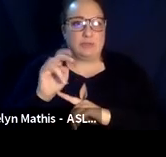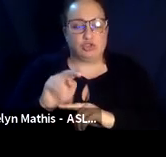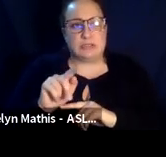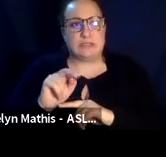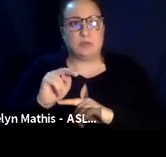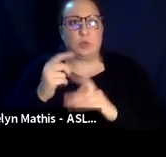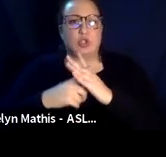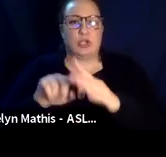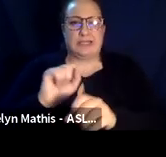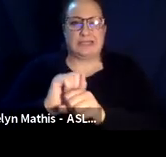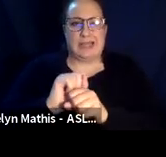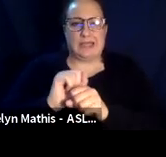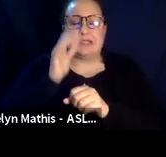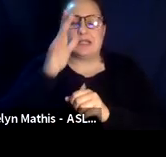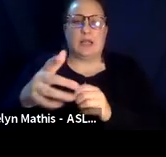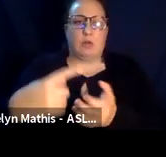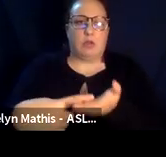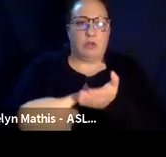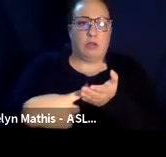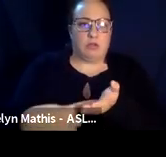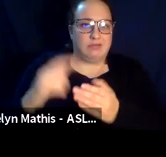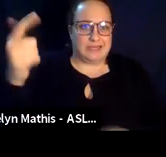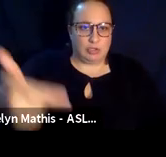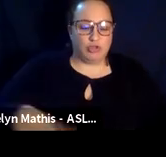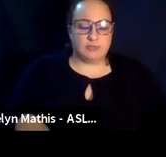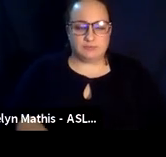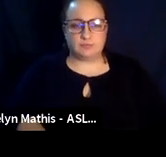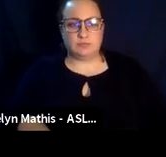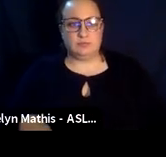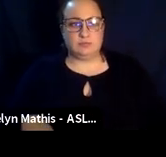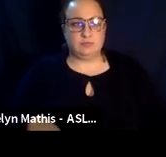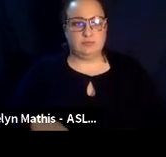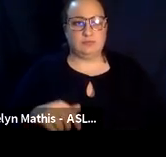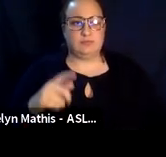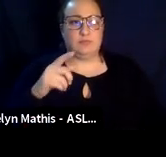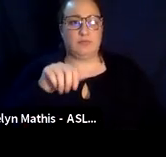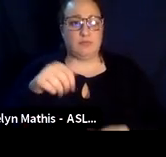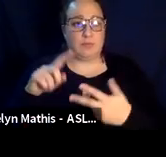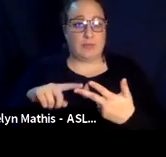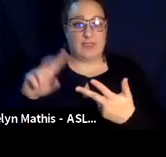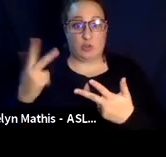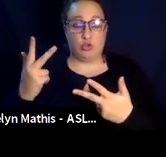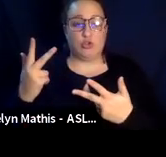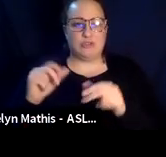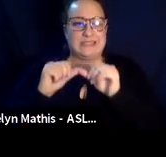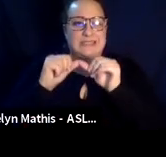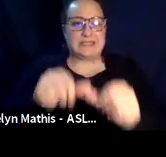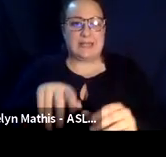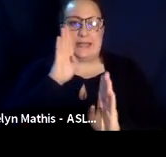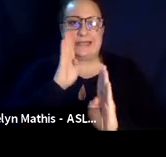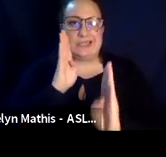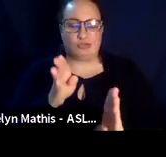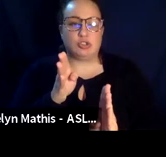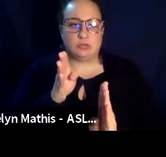And I'm going to talk about a little bit more about that later. Another one is sustained attention over time,